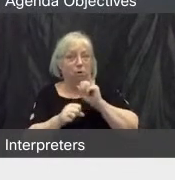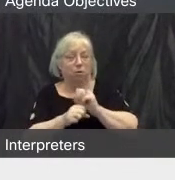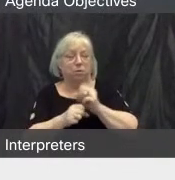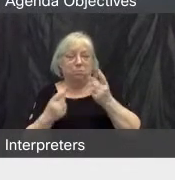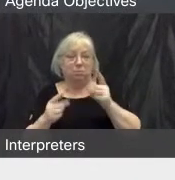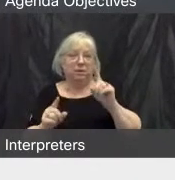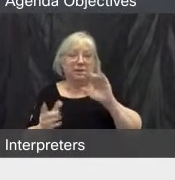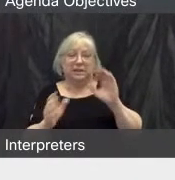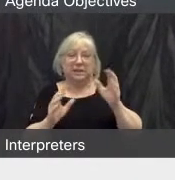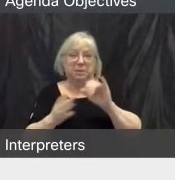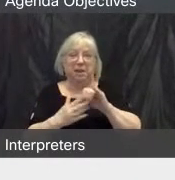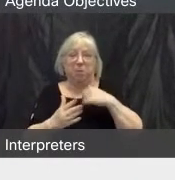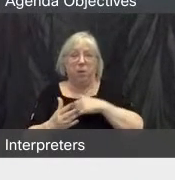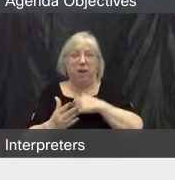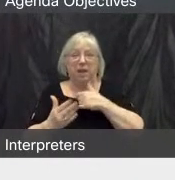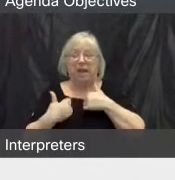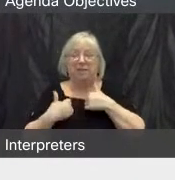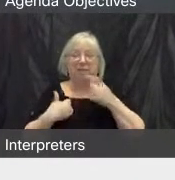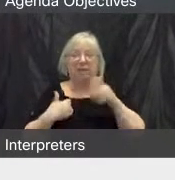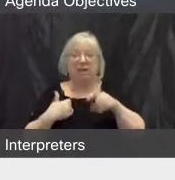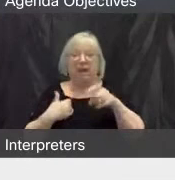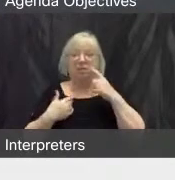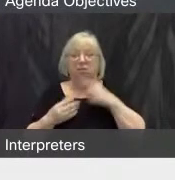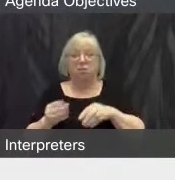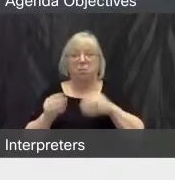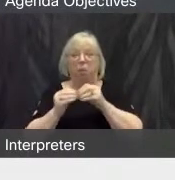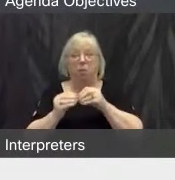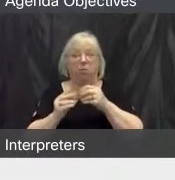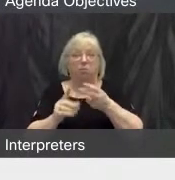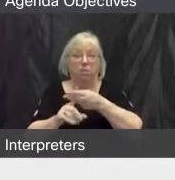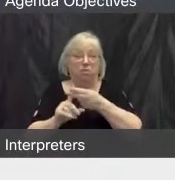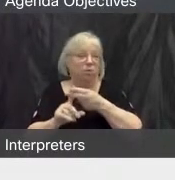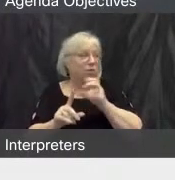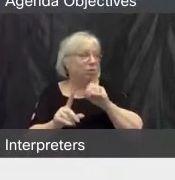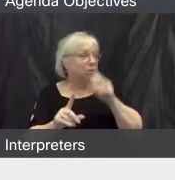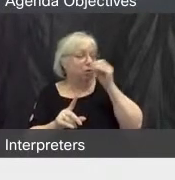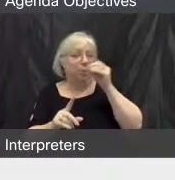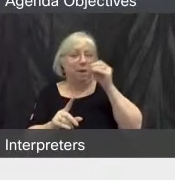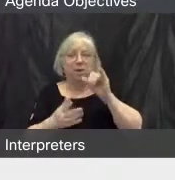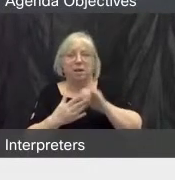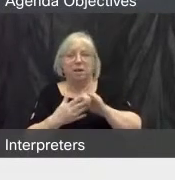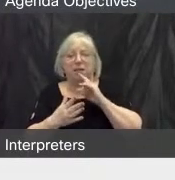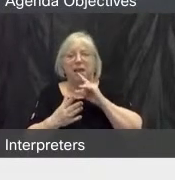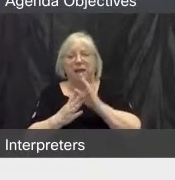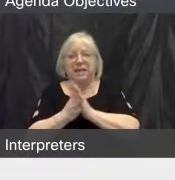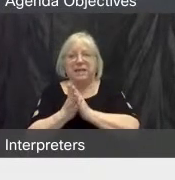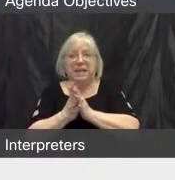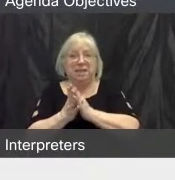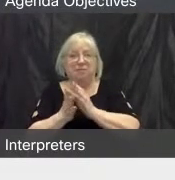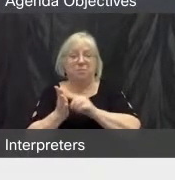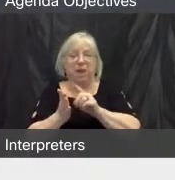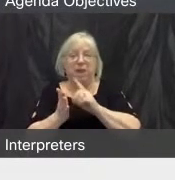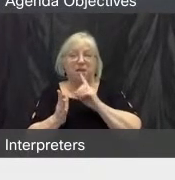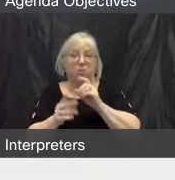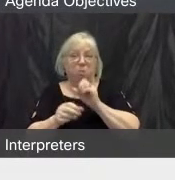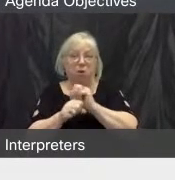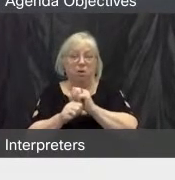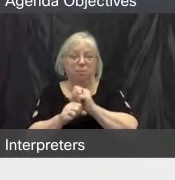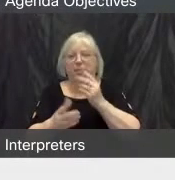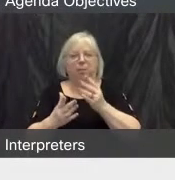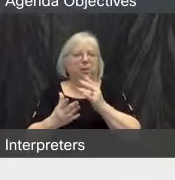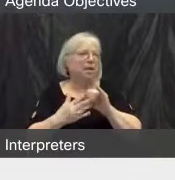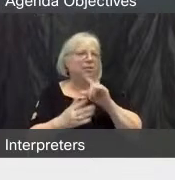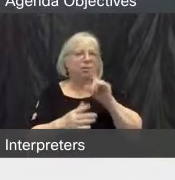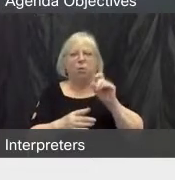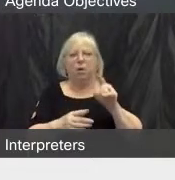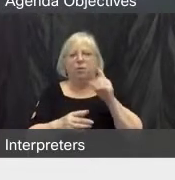have a lot of need for recruits, so is that your opinion that works? That may be for anybody. That may be for the city manager. I mean,